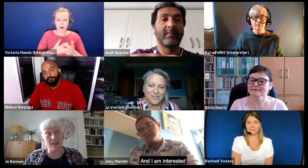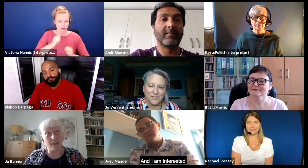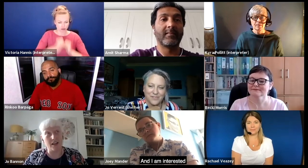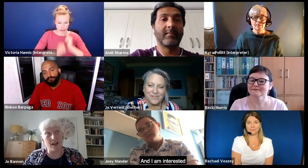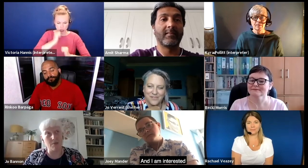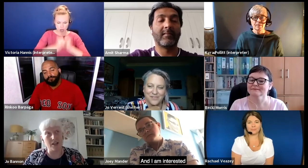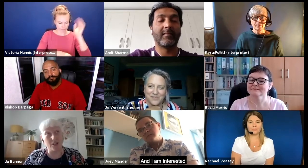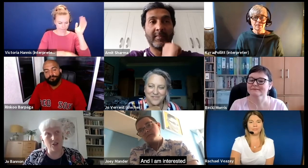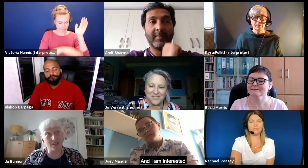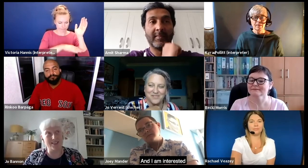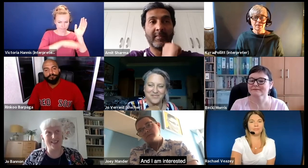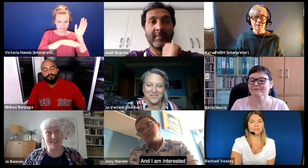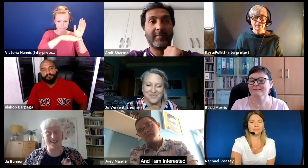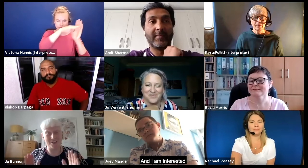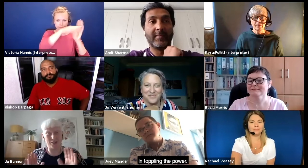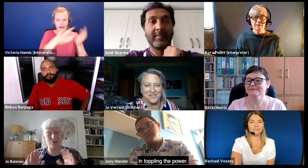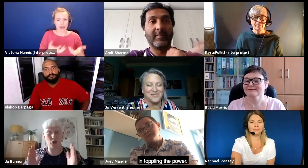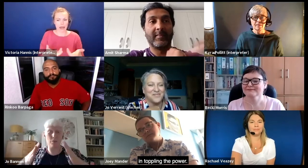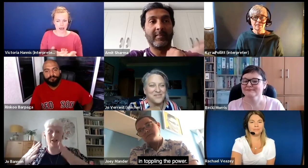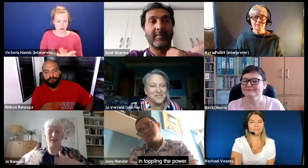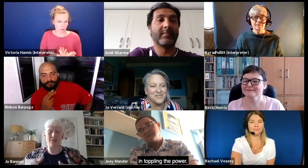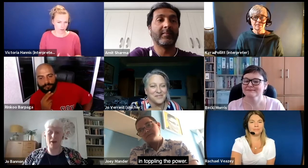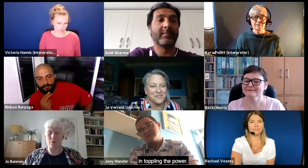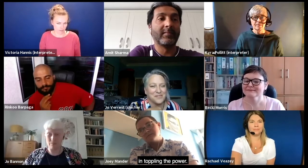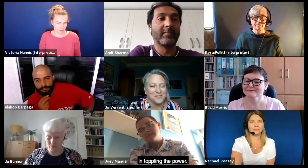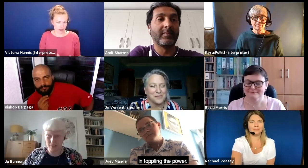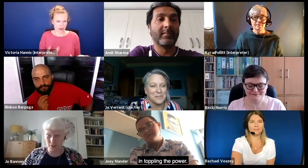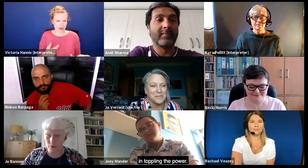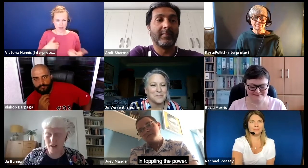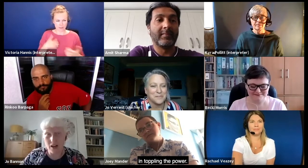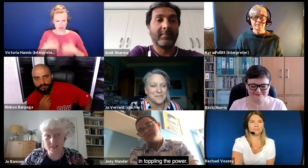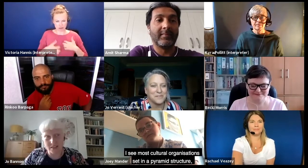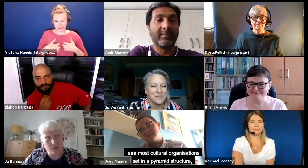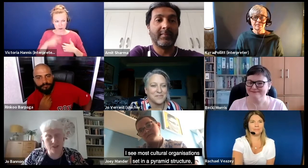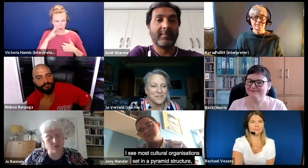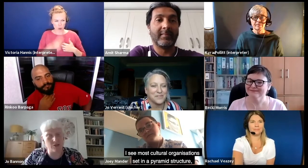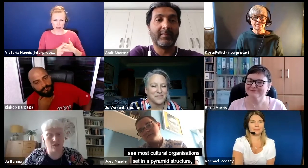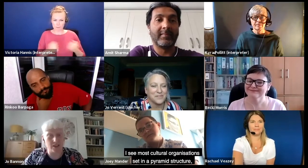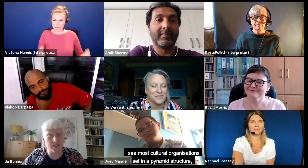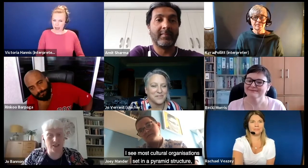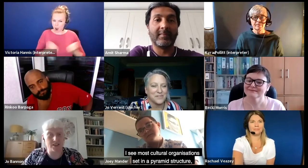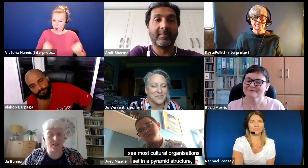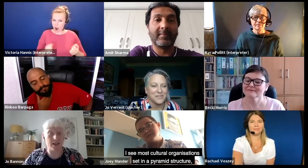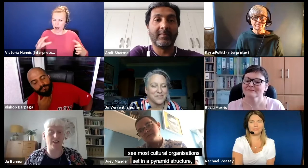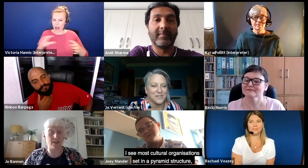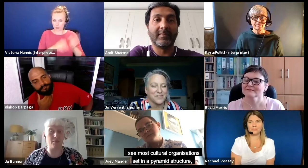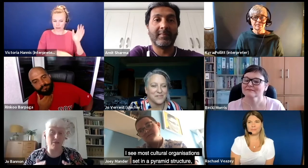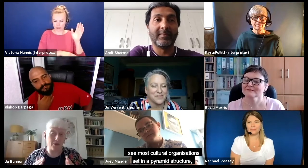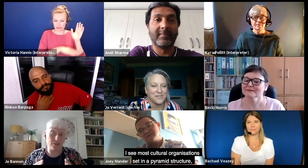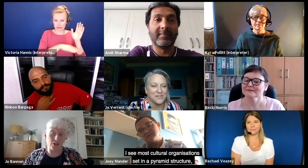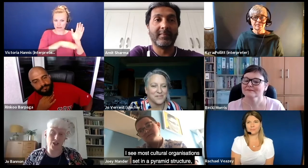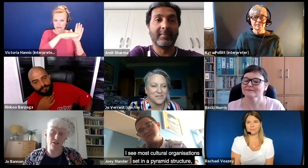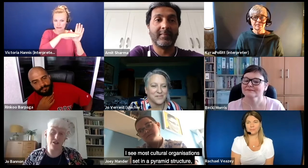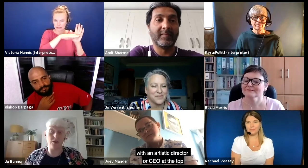I am interested in kind of toppling the power. So I see most cultural organisations set in a kind of